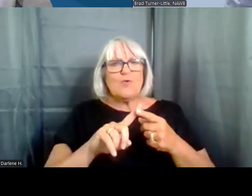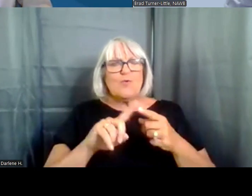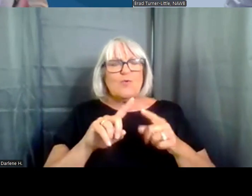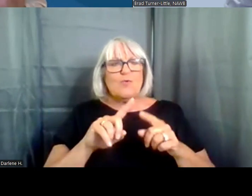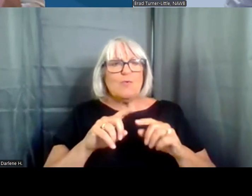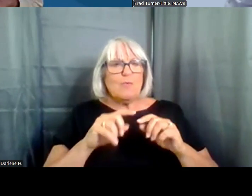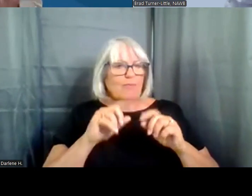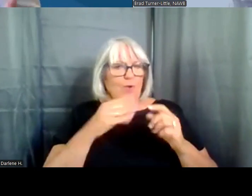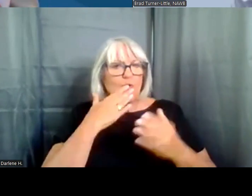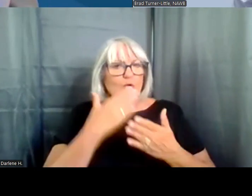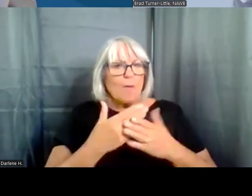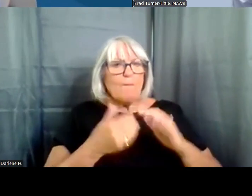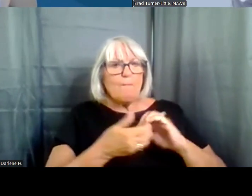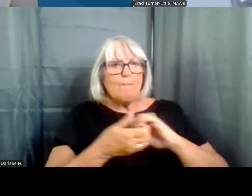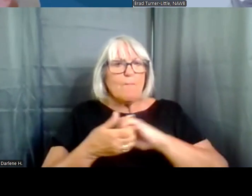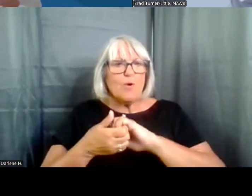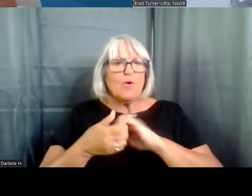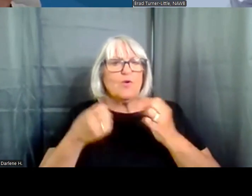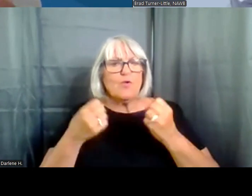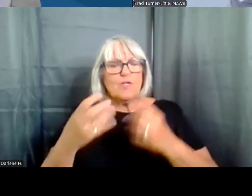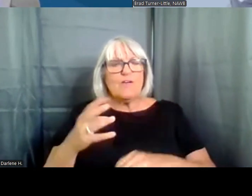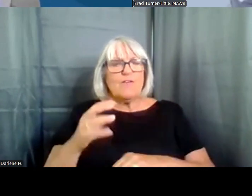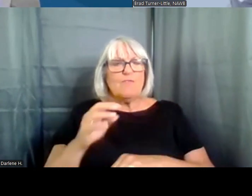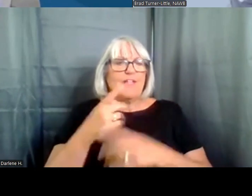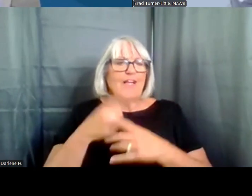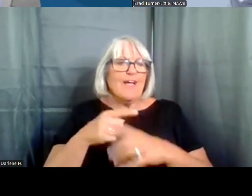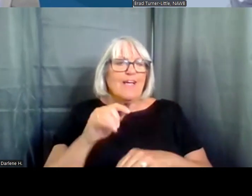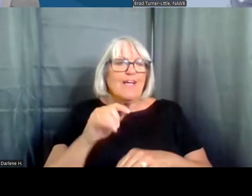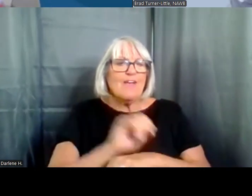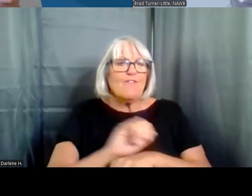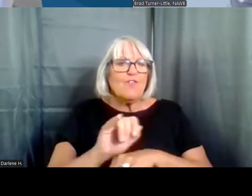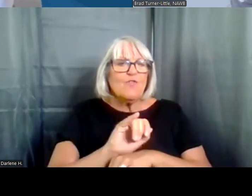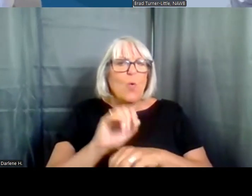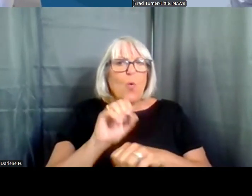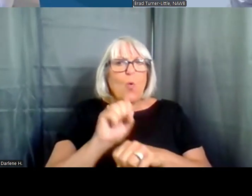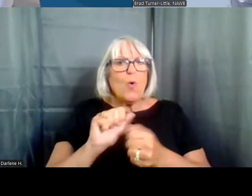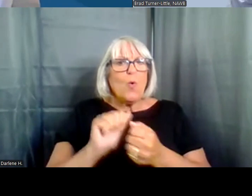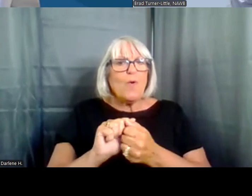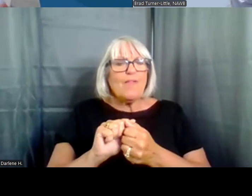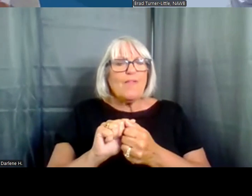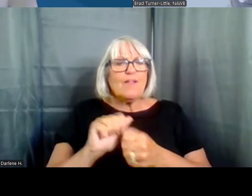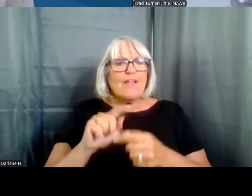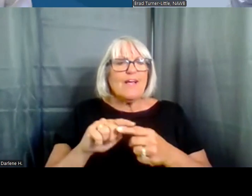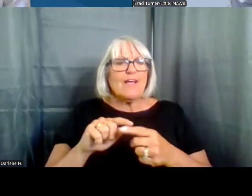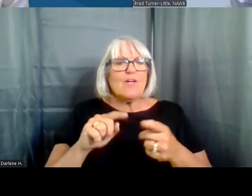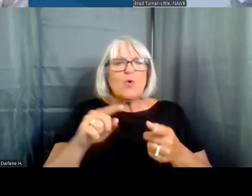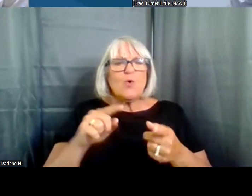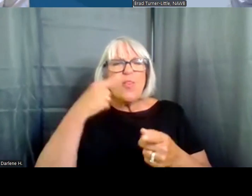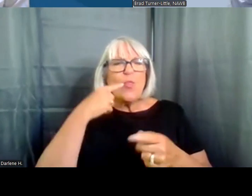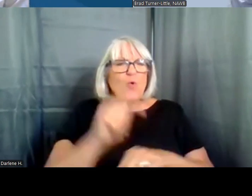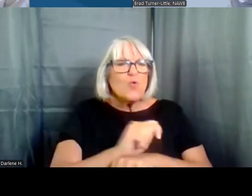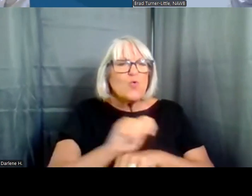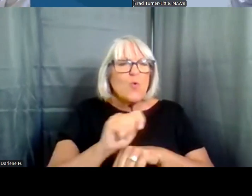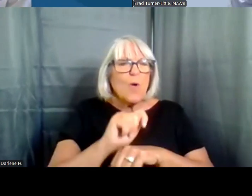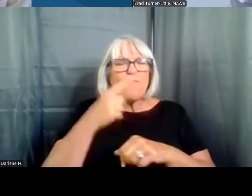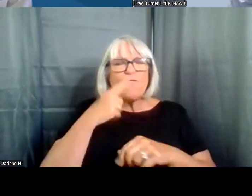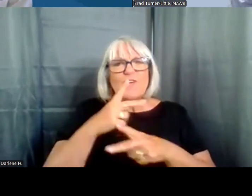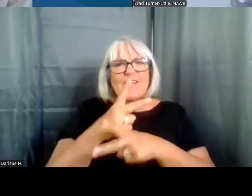economy to get a better understanding of what trends are going on within certain industries, certain